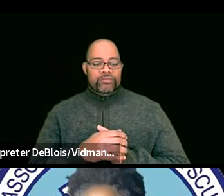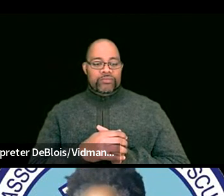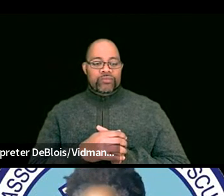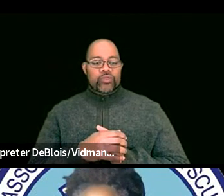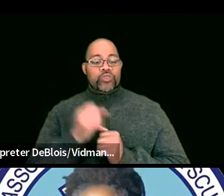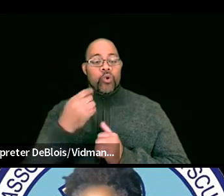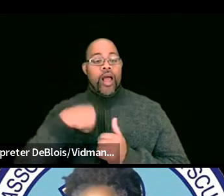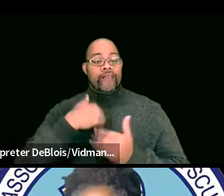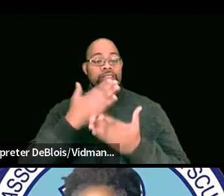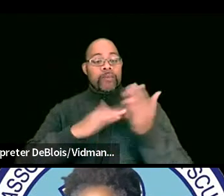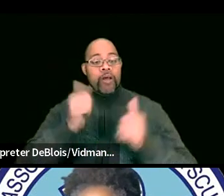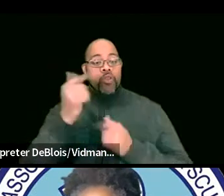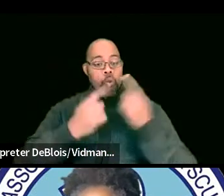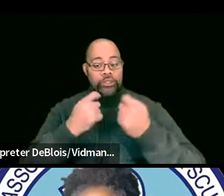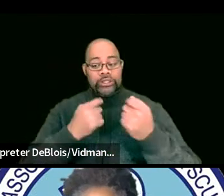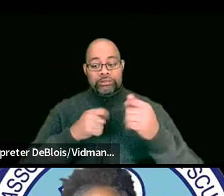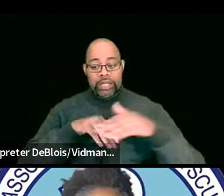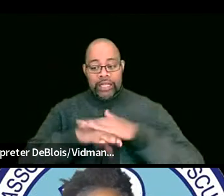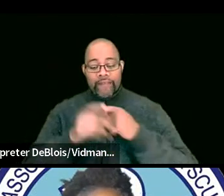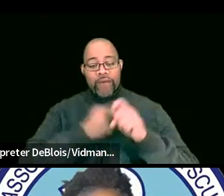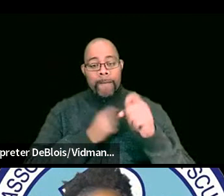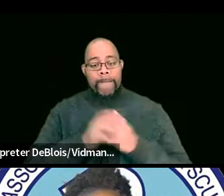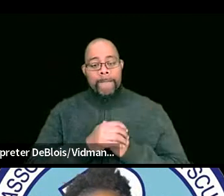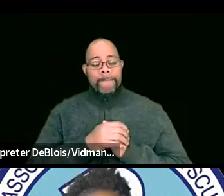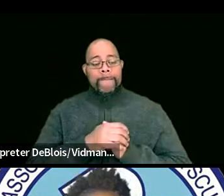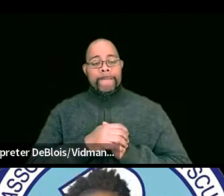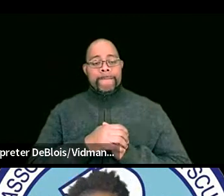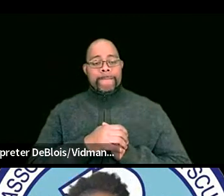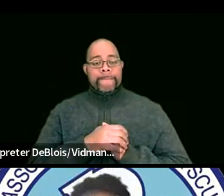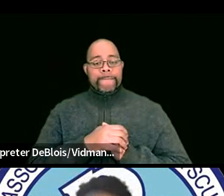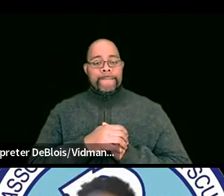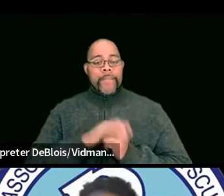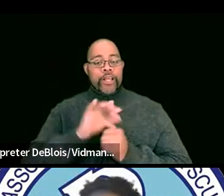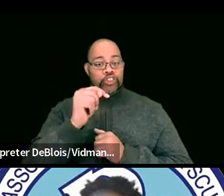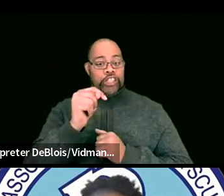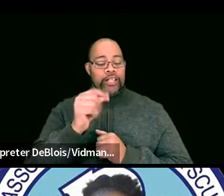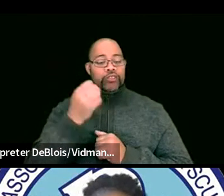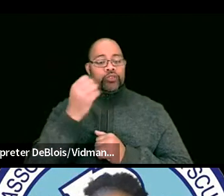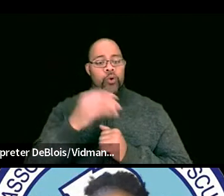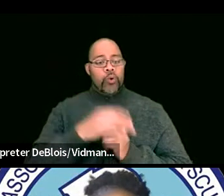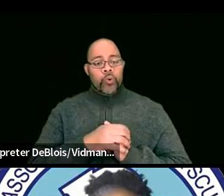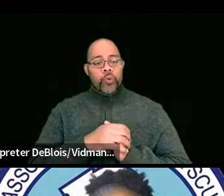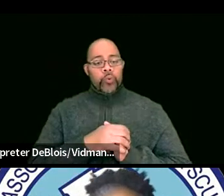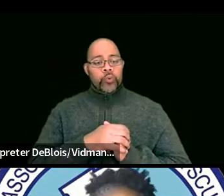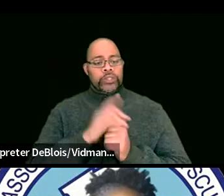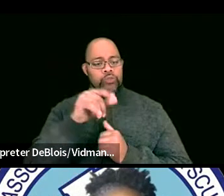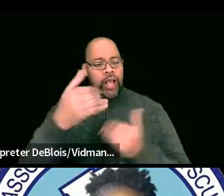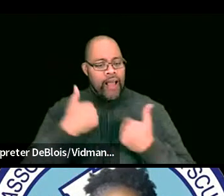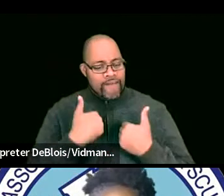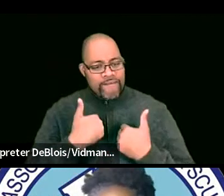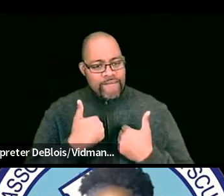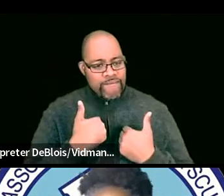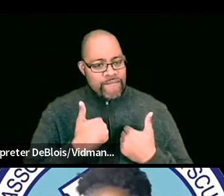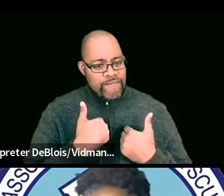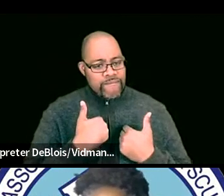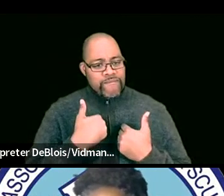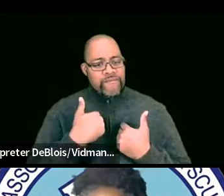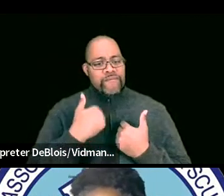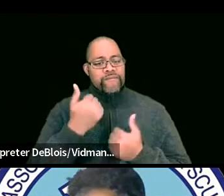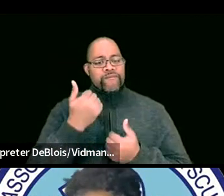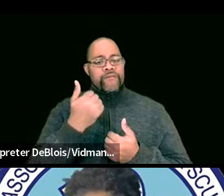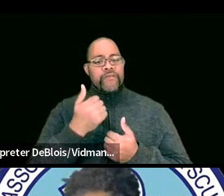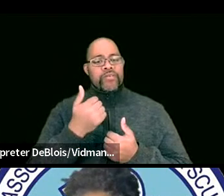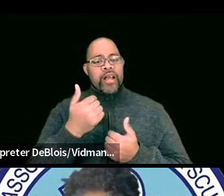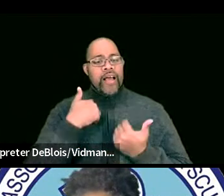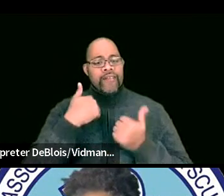So we have some questions coming in from the chat here. So did you ever have, this is for all of you, did you ever